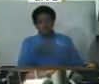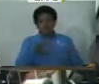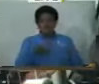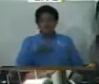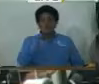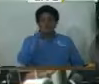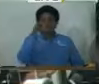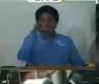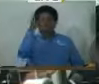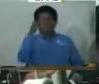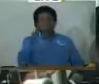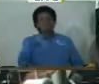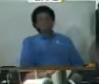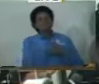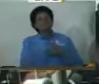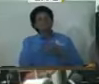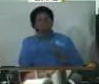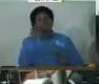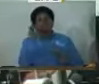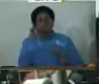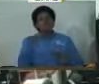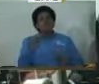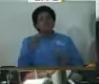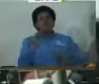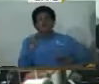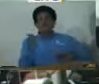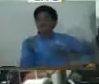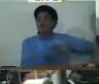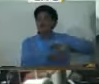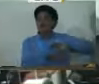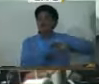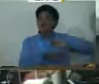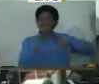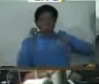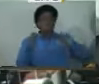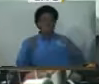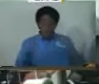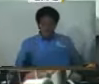hidden anything, brushed anything under the carpet.